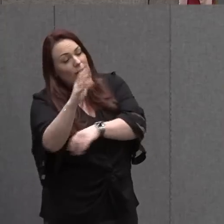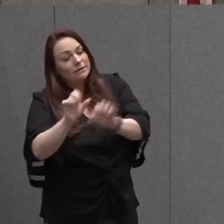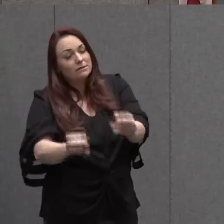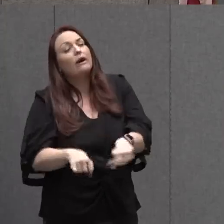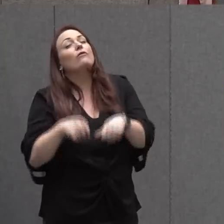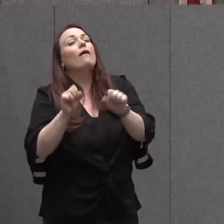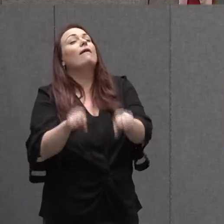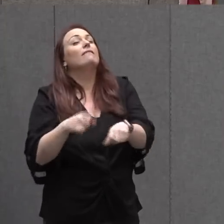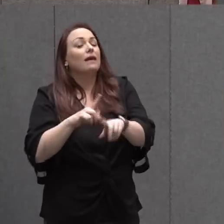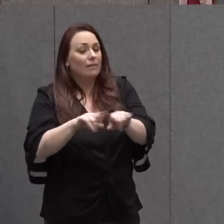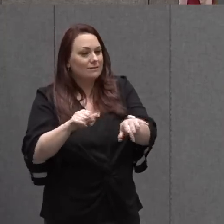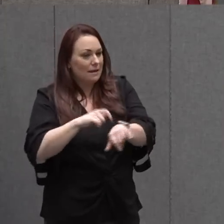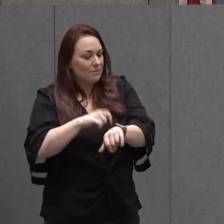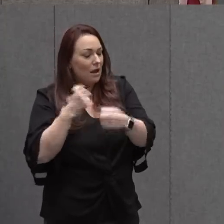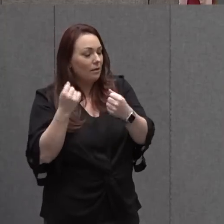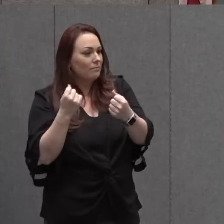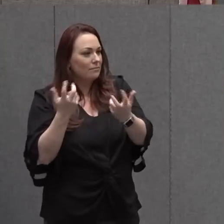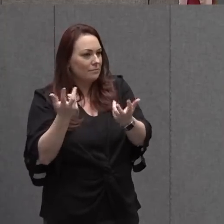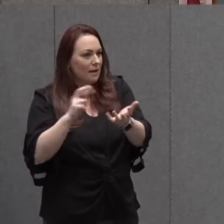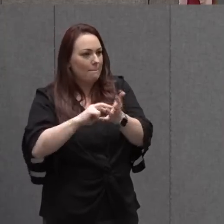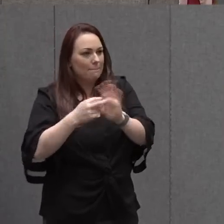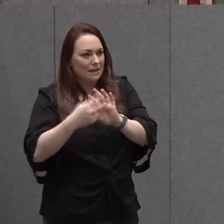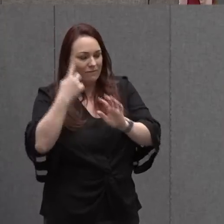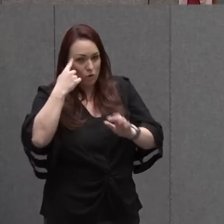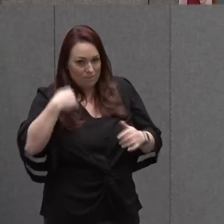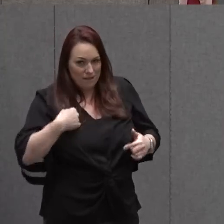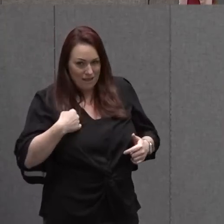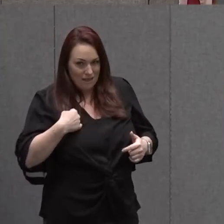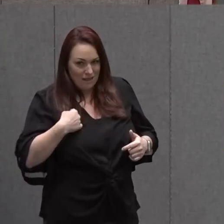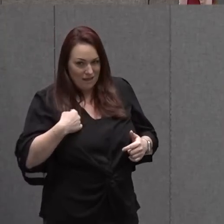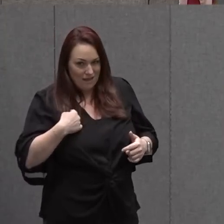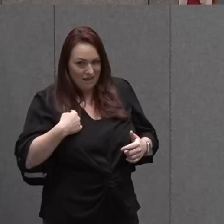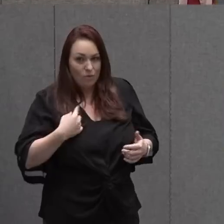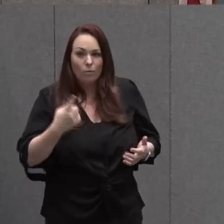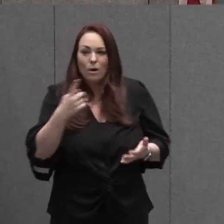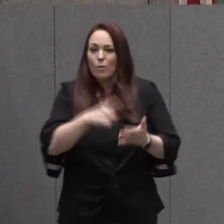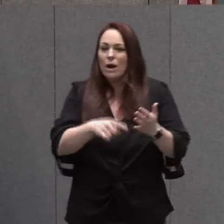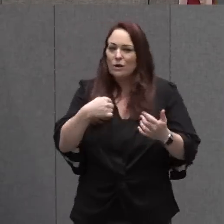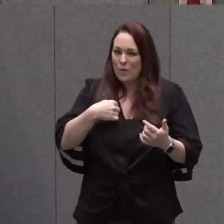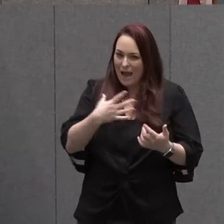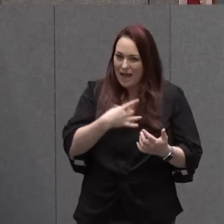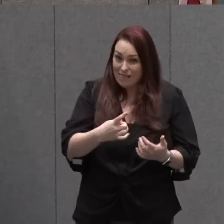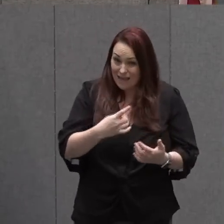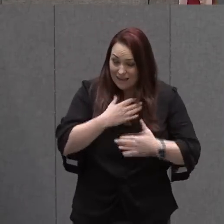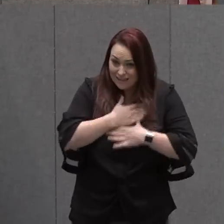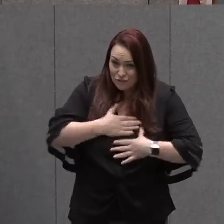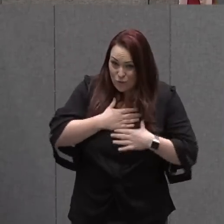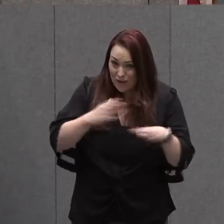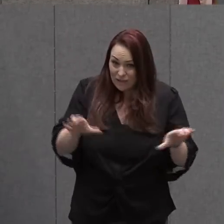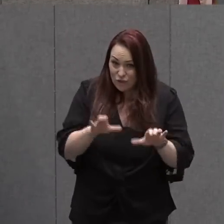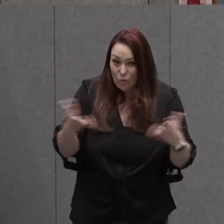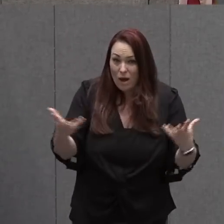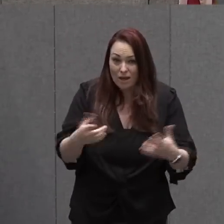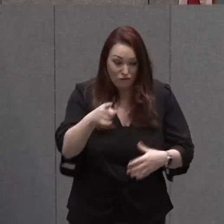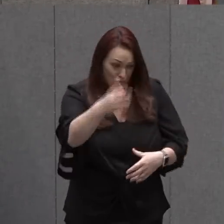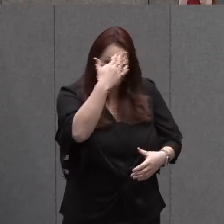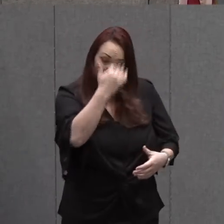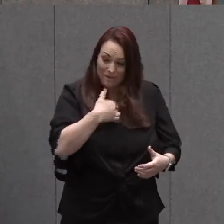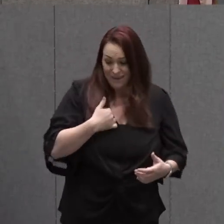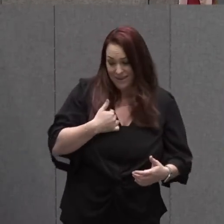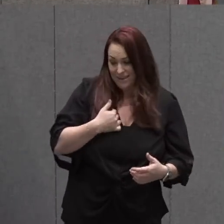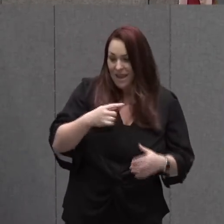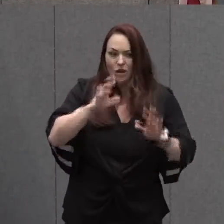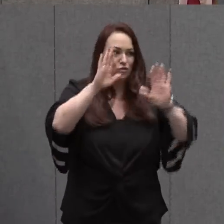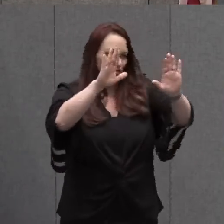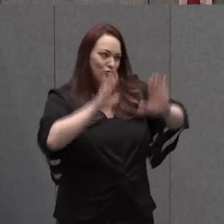that bring meaning to me, Mr. R? Oh, yeah. Think about what I like to do. You know me. Well, yeah, you do a lot of